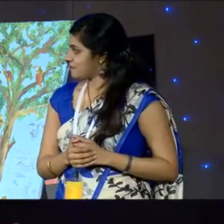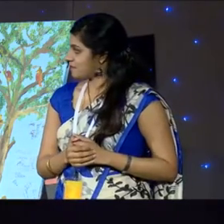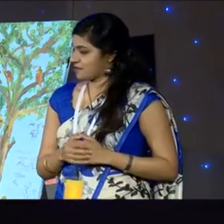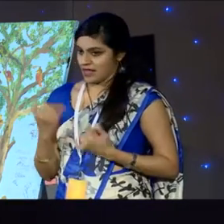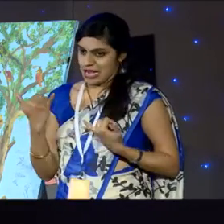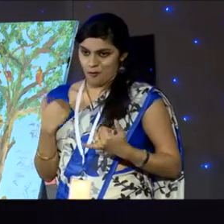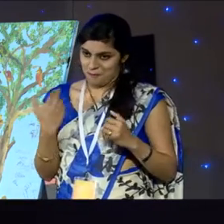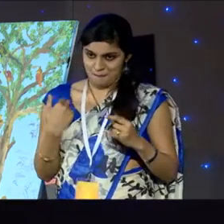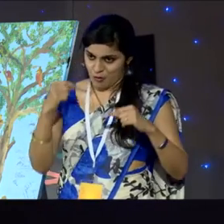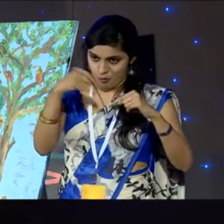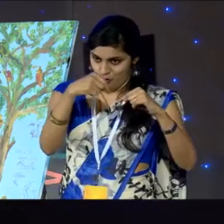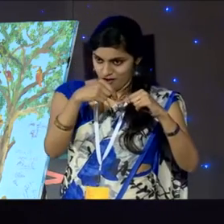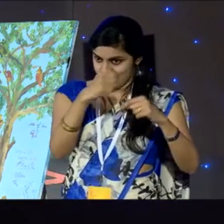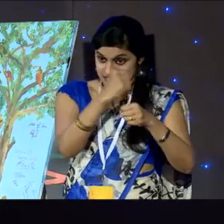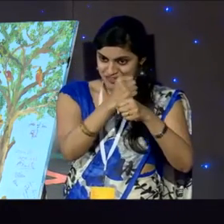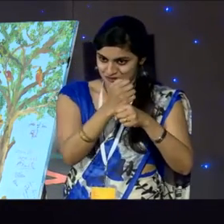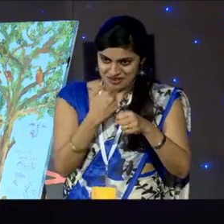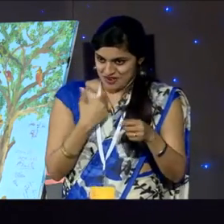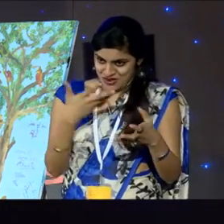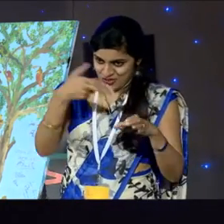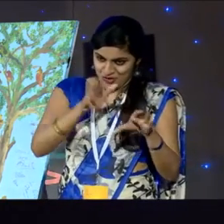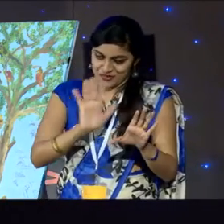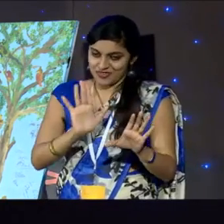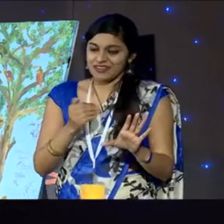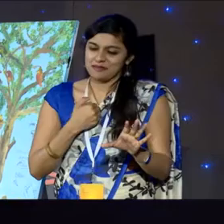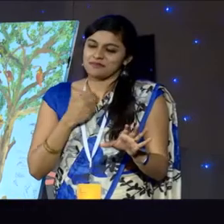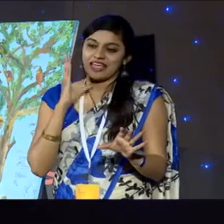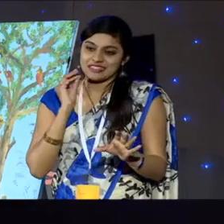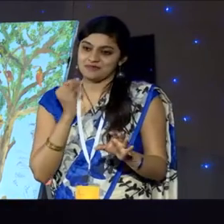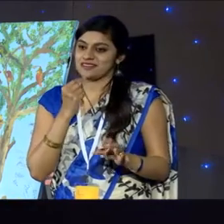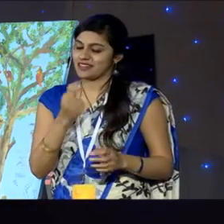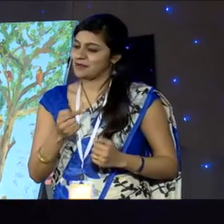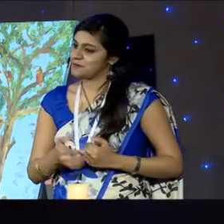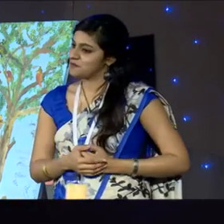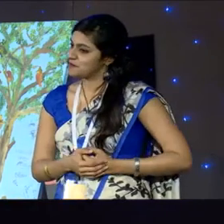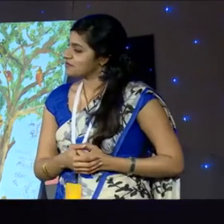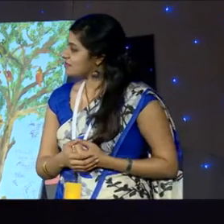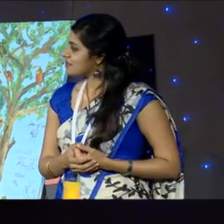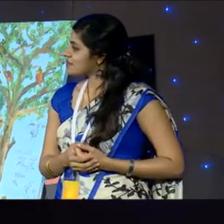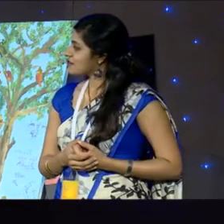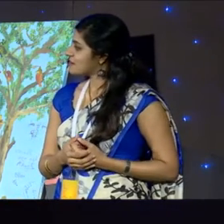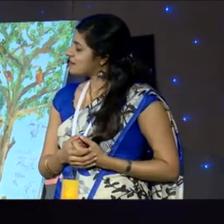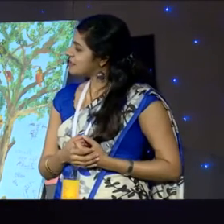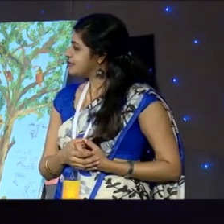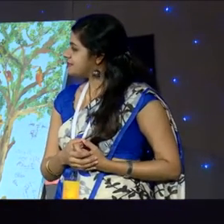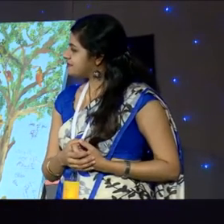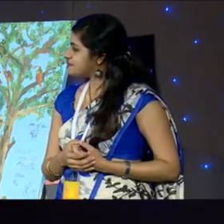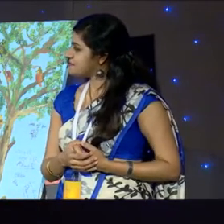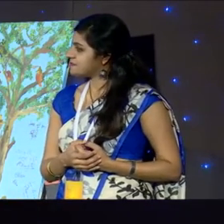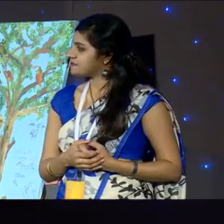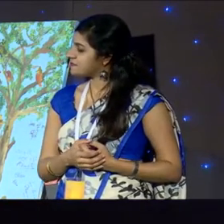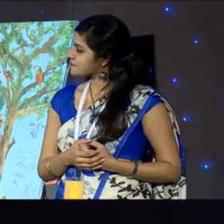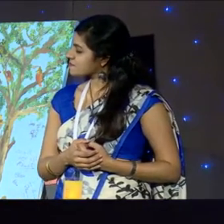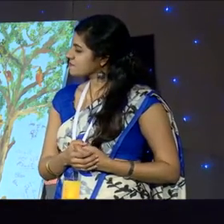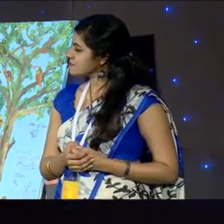no. But I just gone there. He said, "You're a good speaker. Just come, speak my name. We'll be hit and stuff." So I was there,